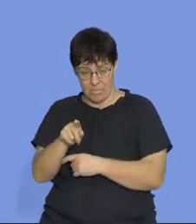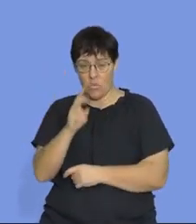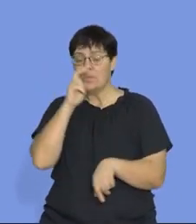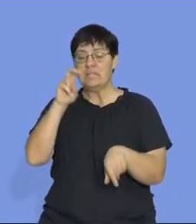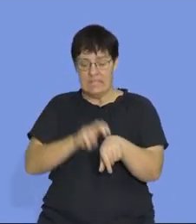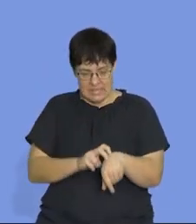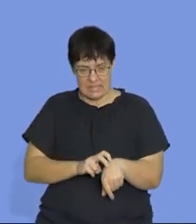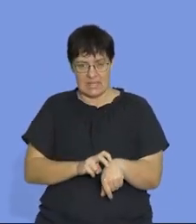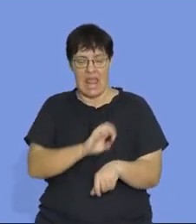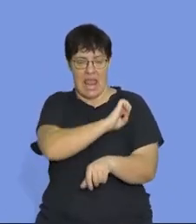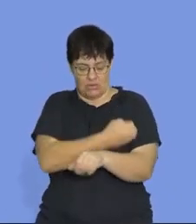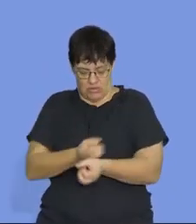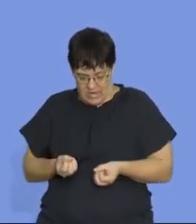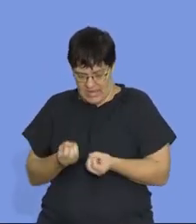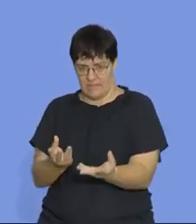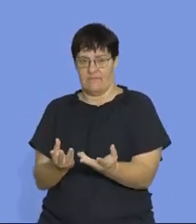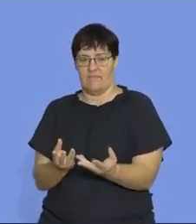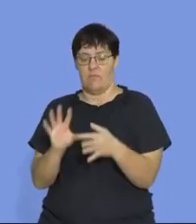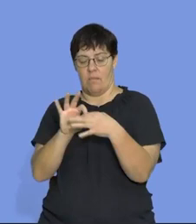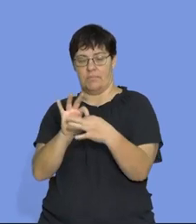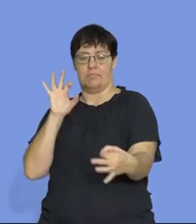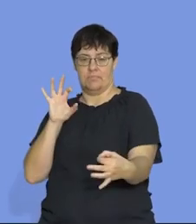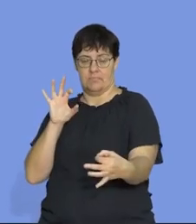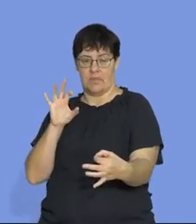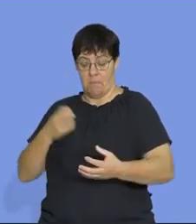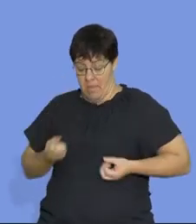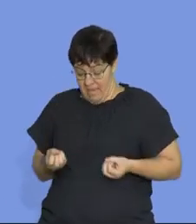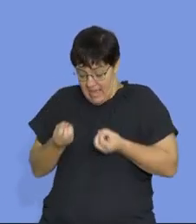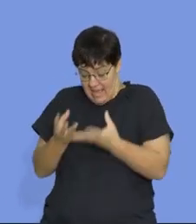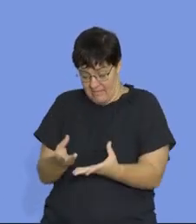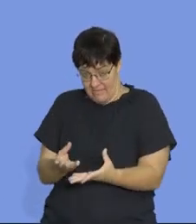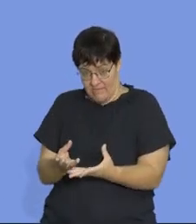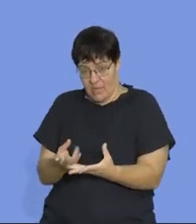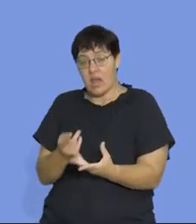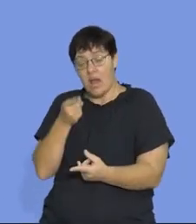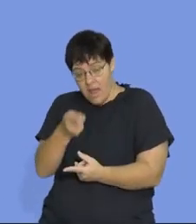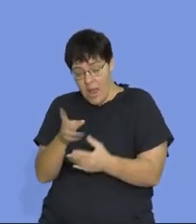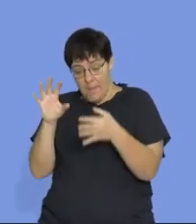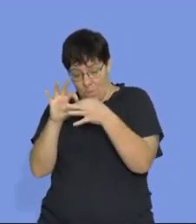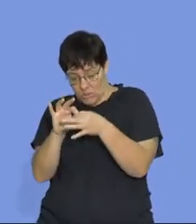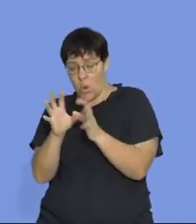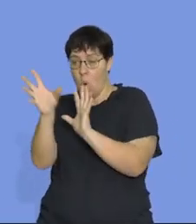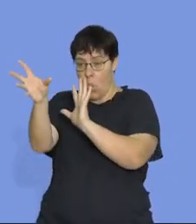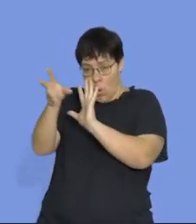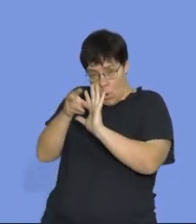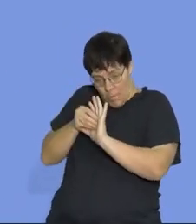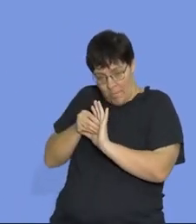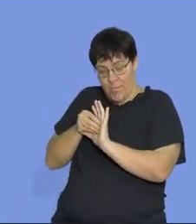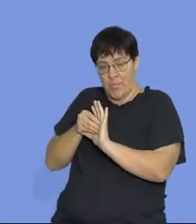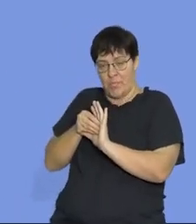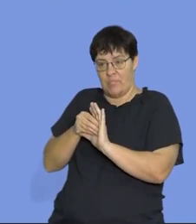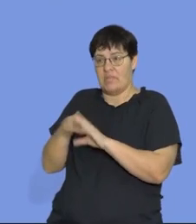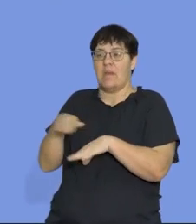to break bonds, okay? So if you think of it, this is the minimum energy that is required